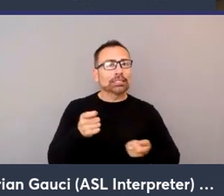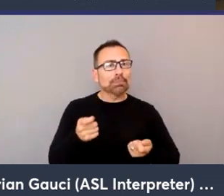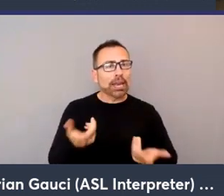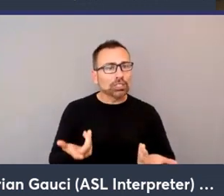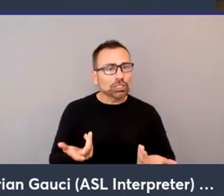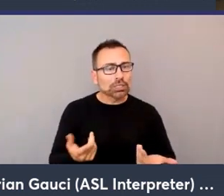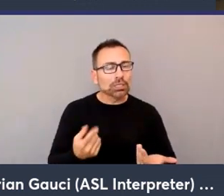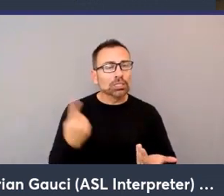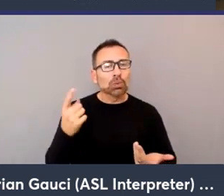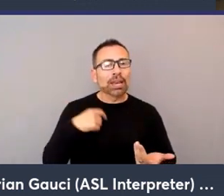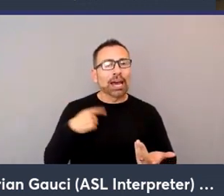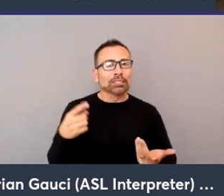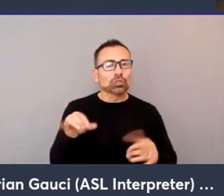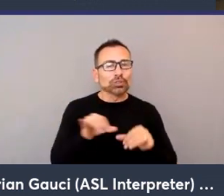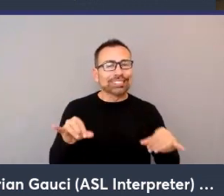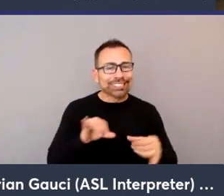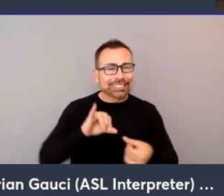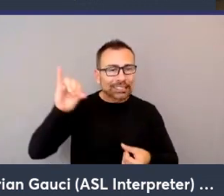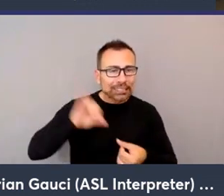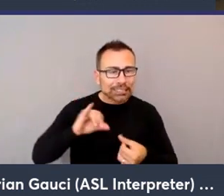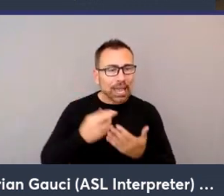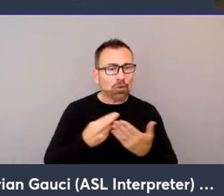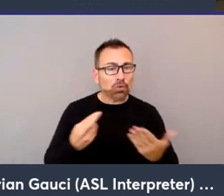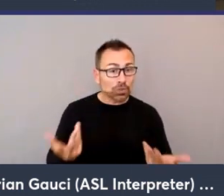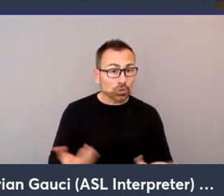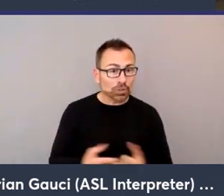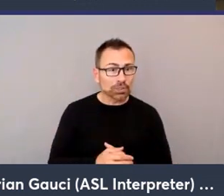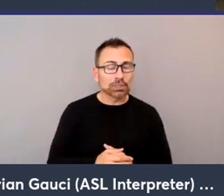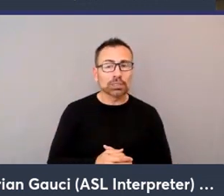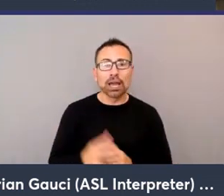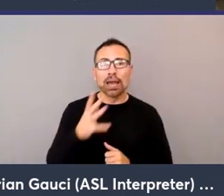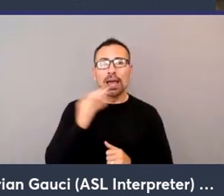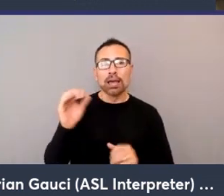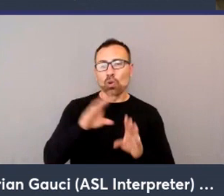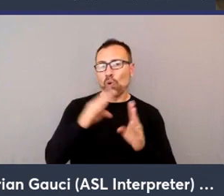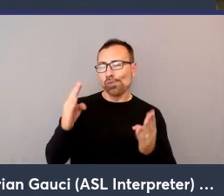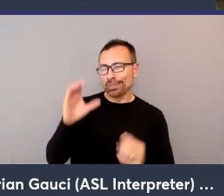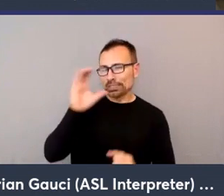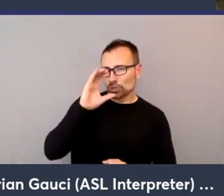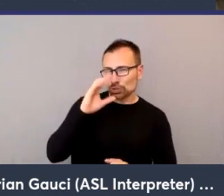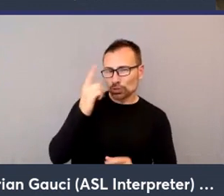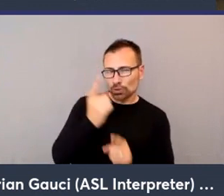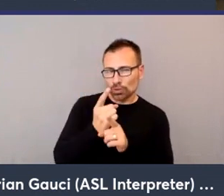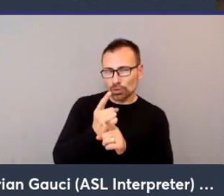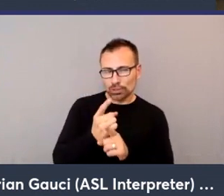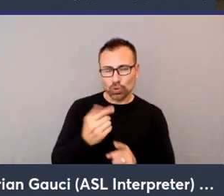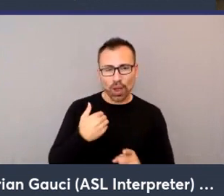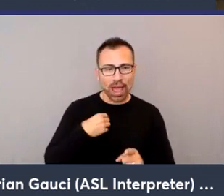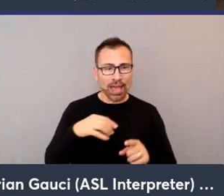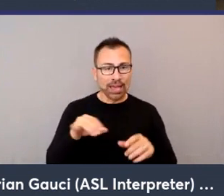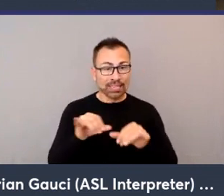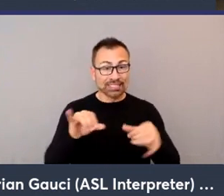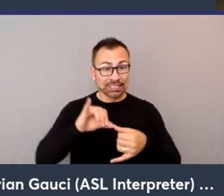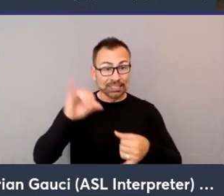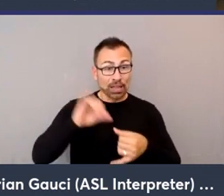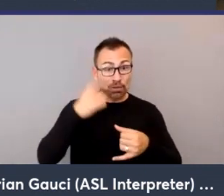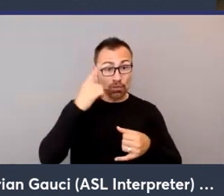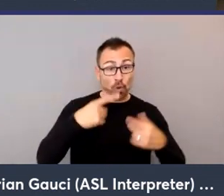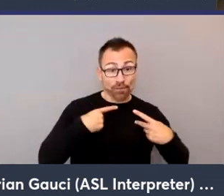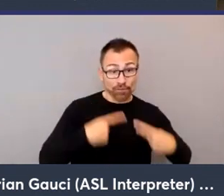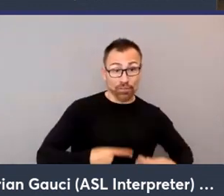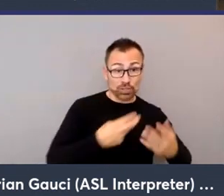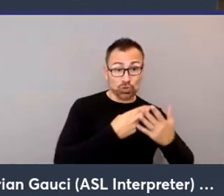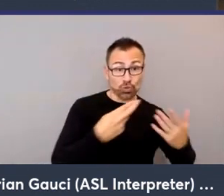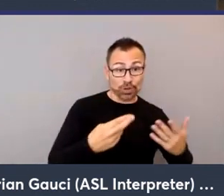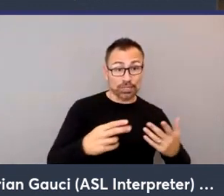scale resources. And OpenSearch also has, it's not just scaling the physical resources. You have to make sure